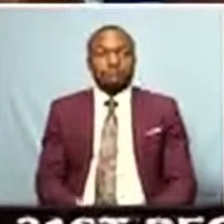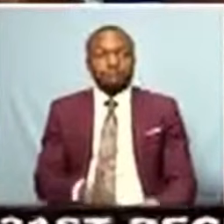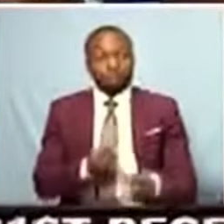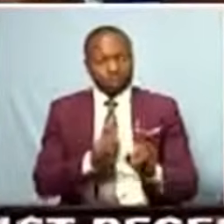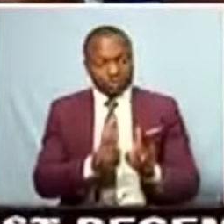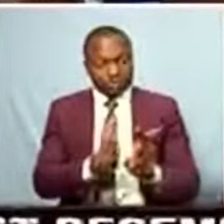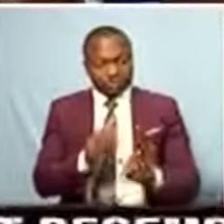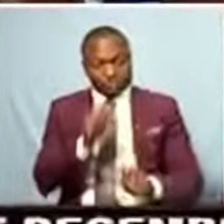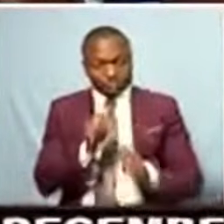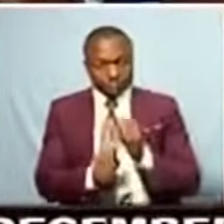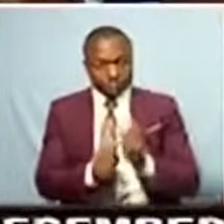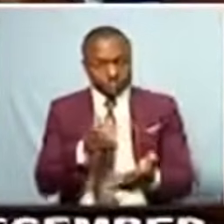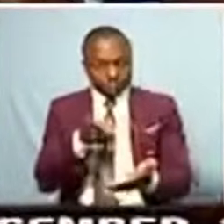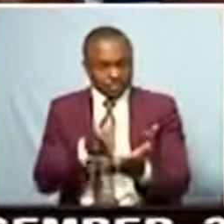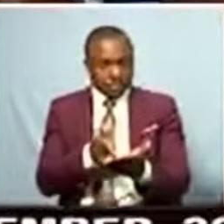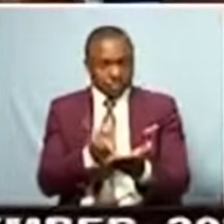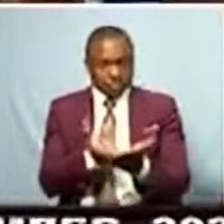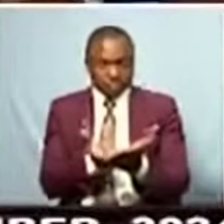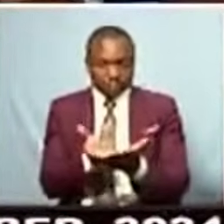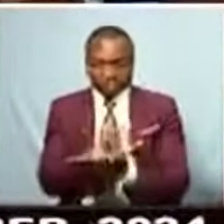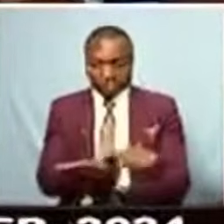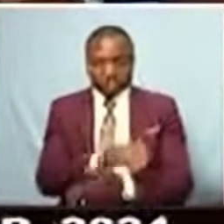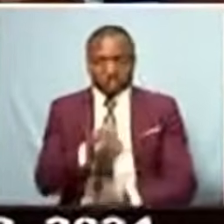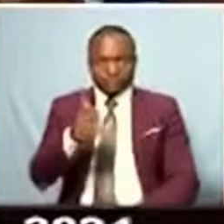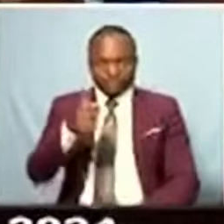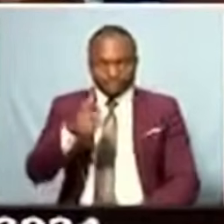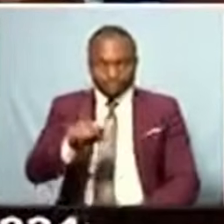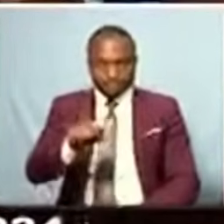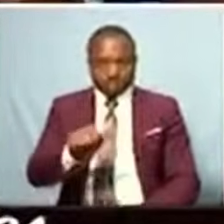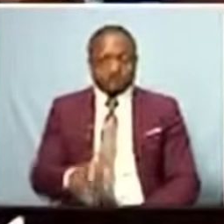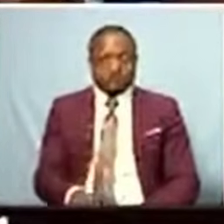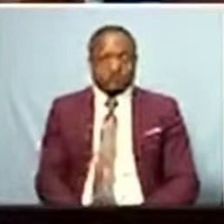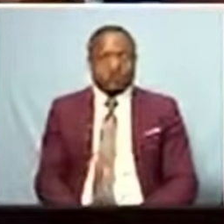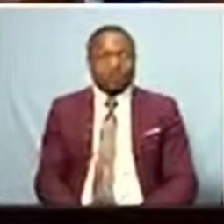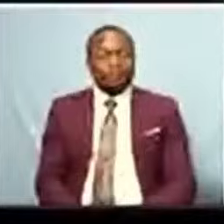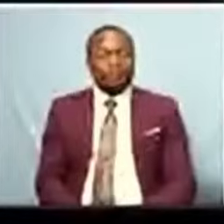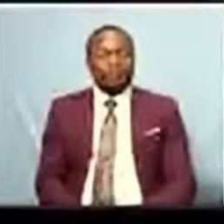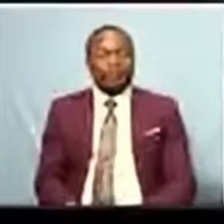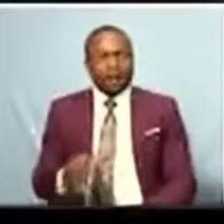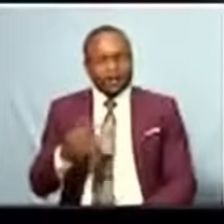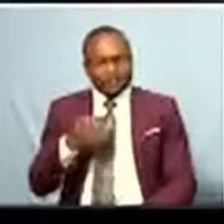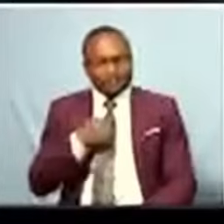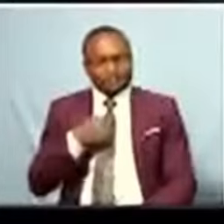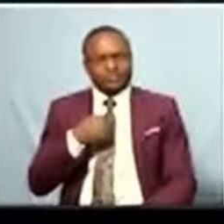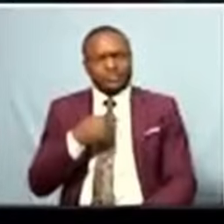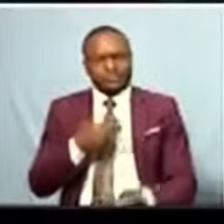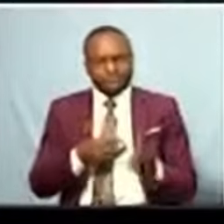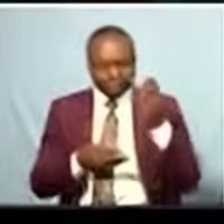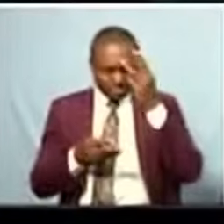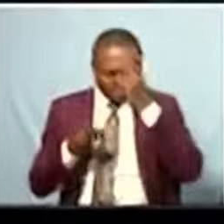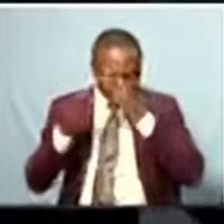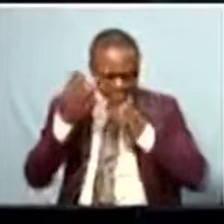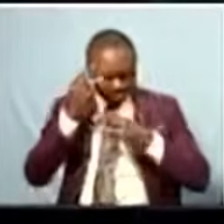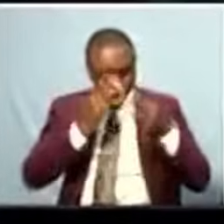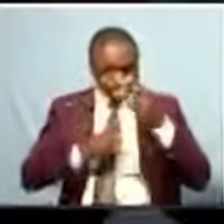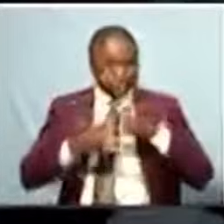response which is on page 10, and first of all I'm wondering whether this response was